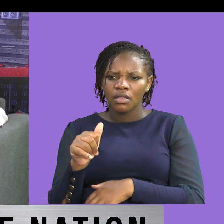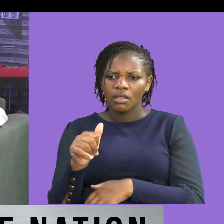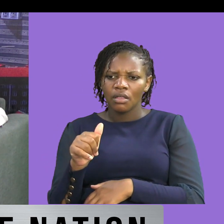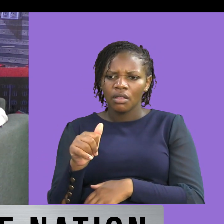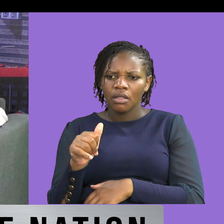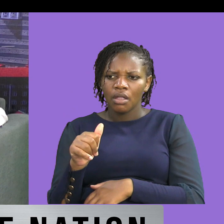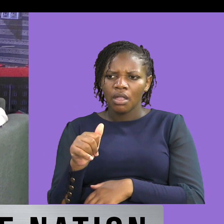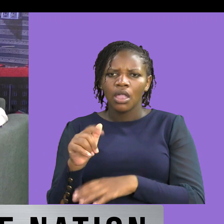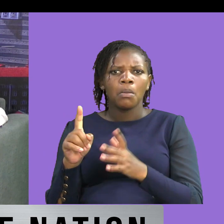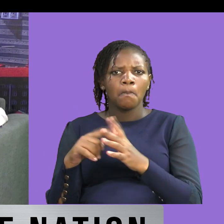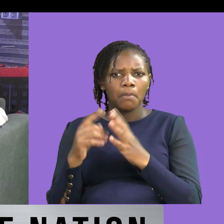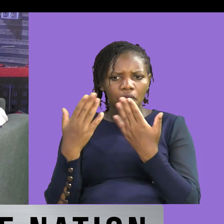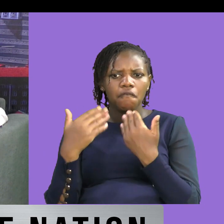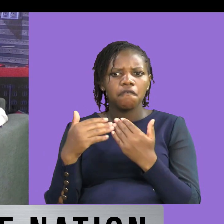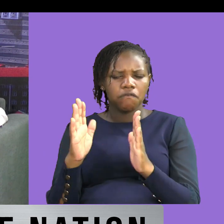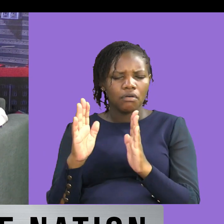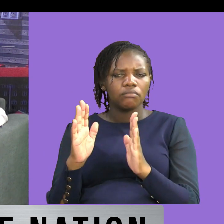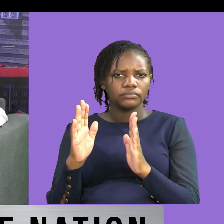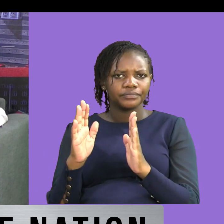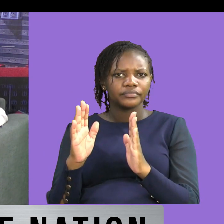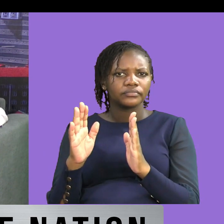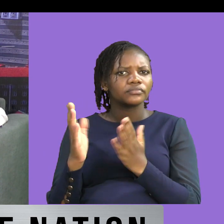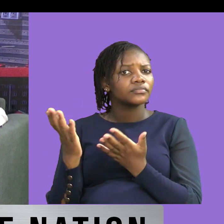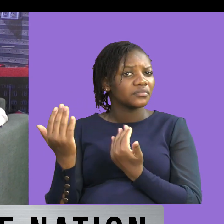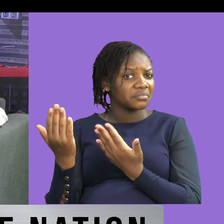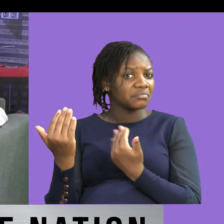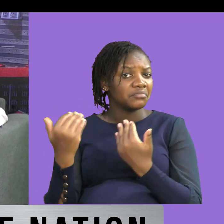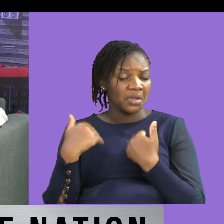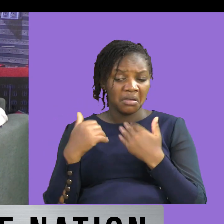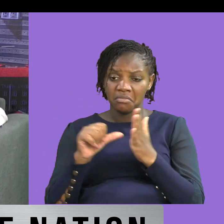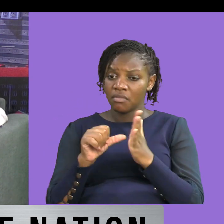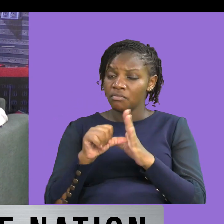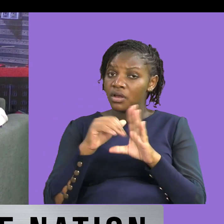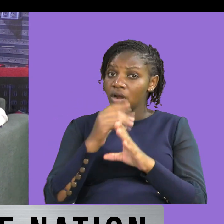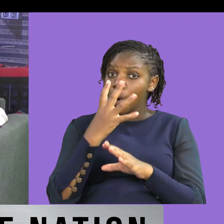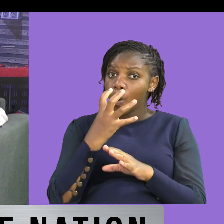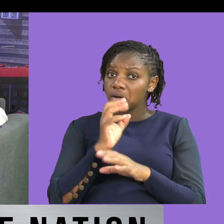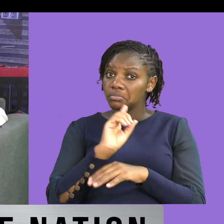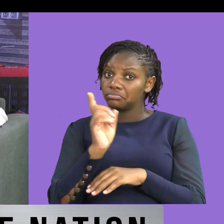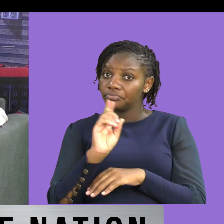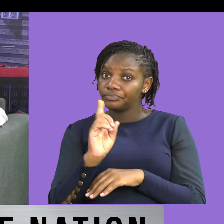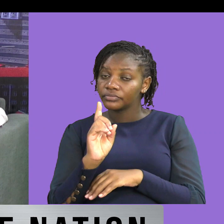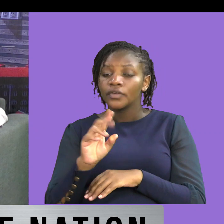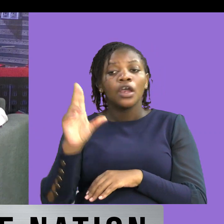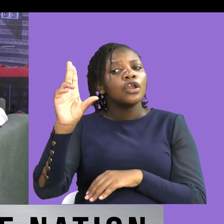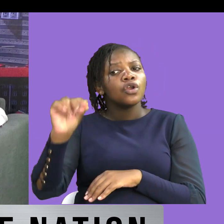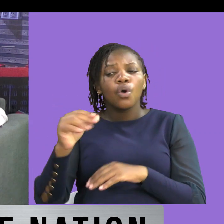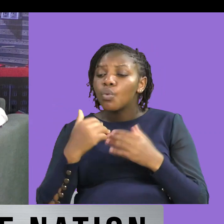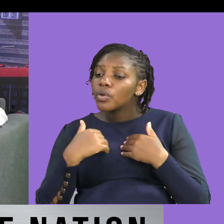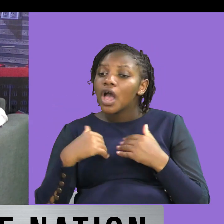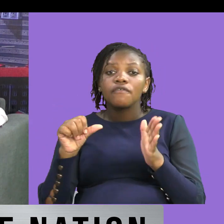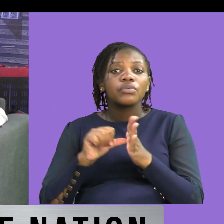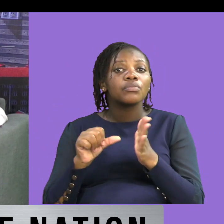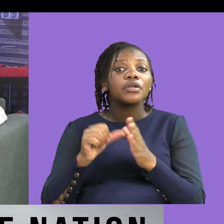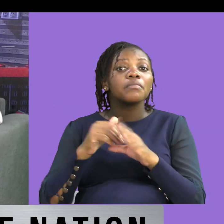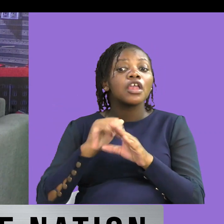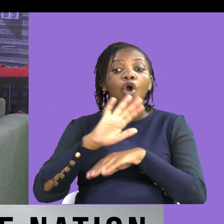pace for parties to start looking around. I hope there are no problems in ODM. No, there are problems in every party. Even UDA is